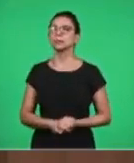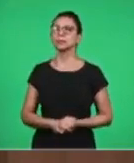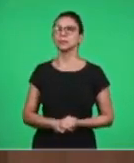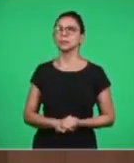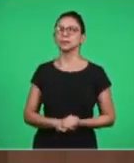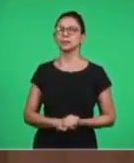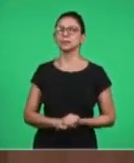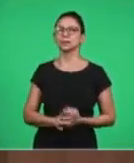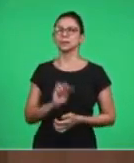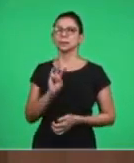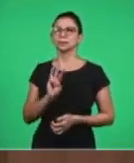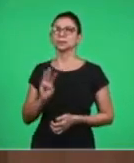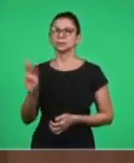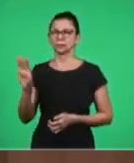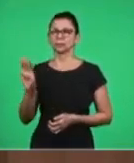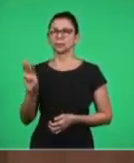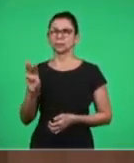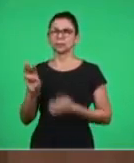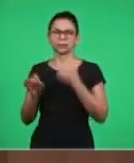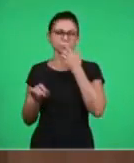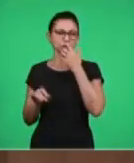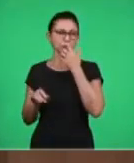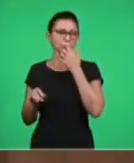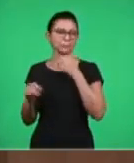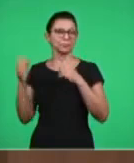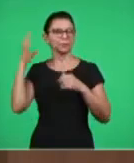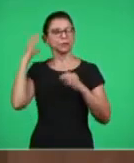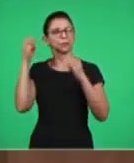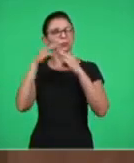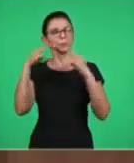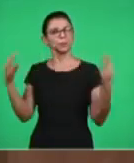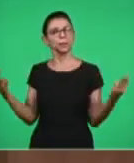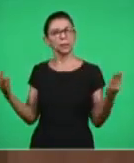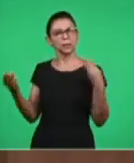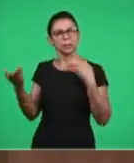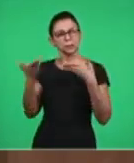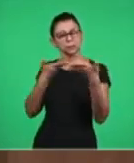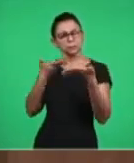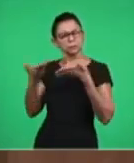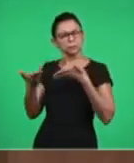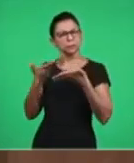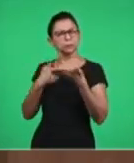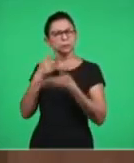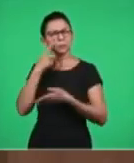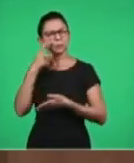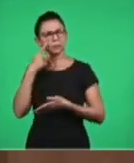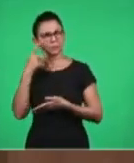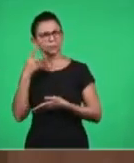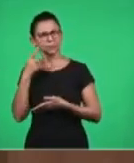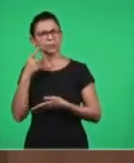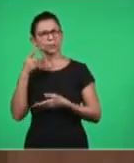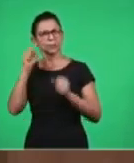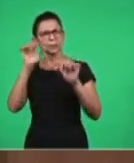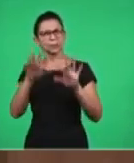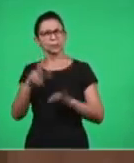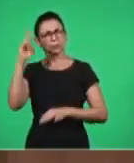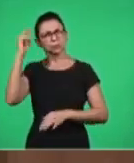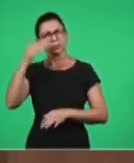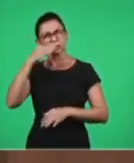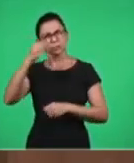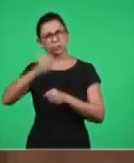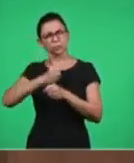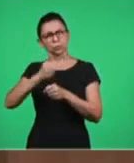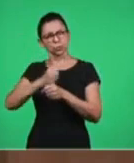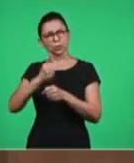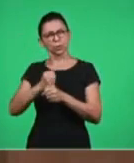of Radio Manaim and have access to this site in order to become aware of what God is doing is in the work of Holy Spirit that has